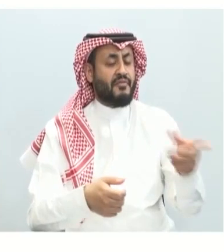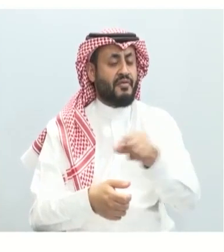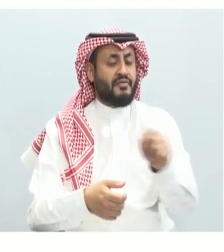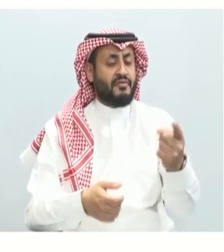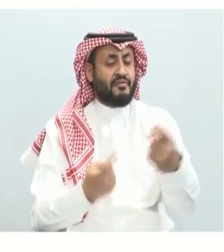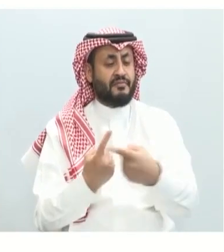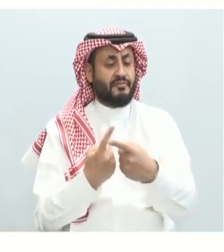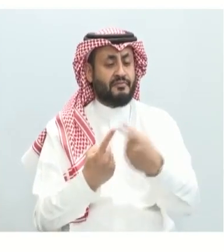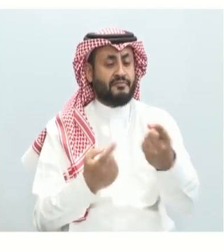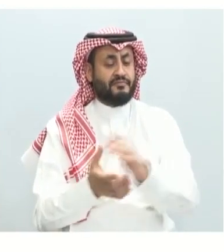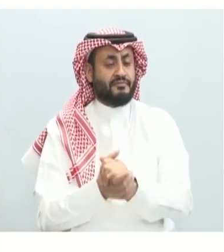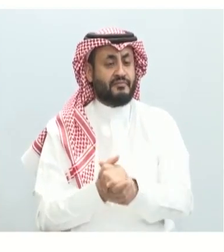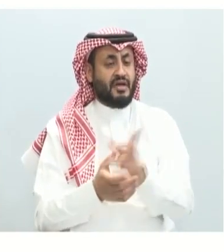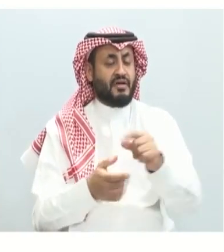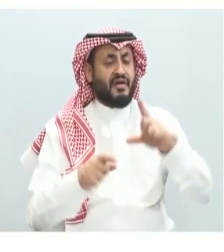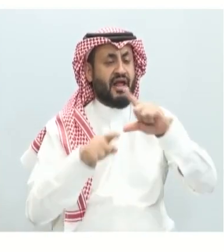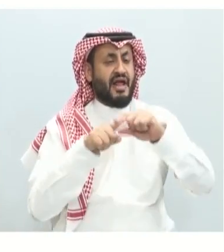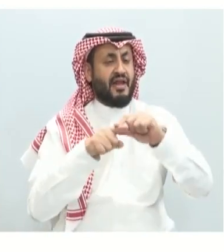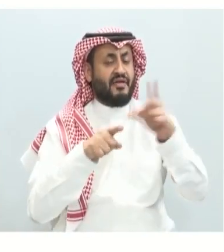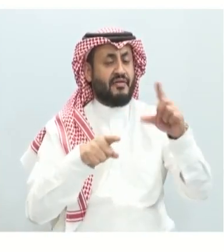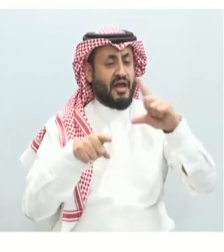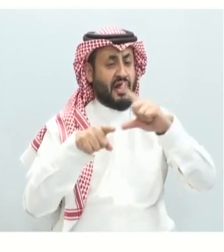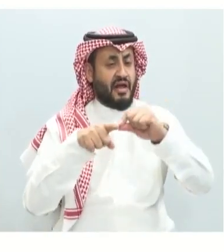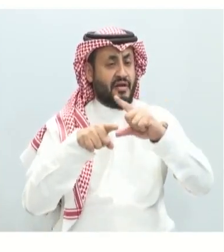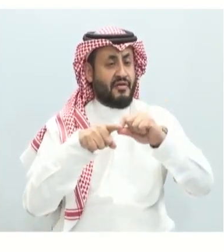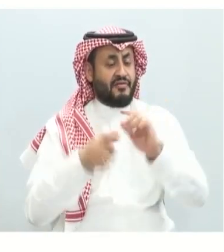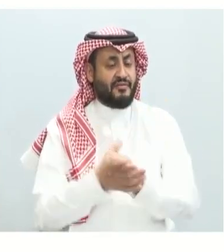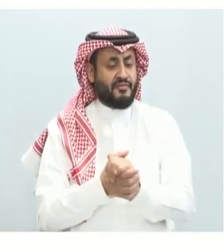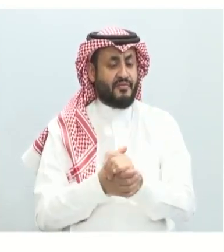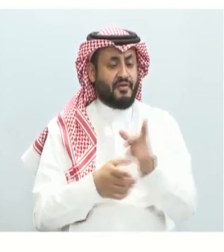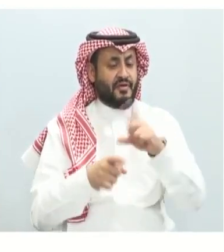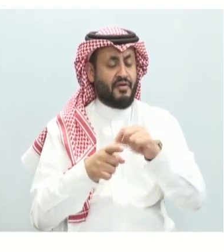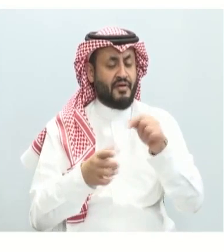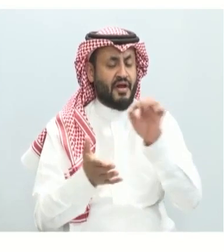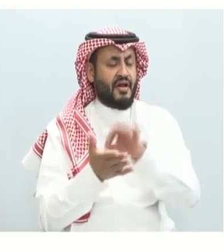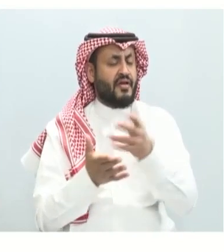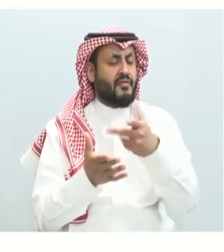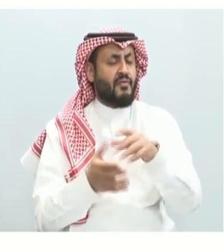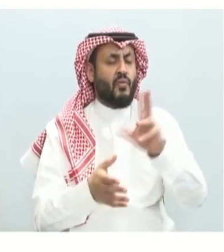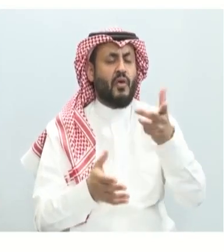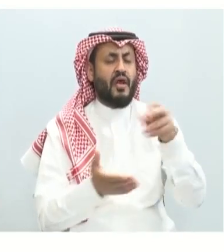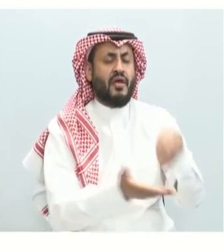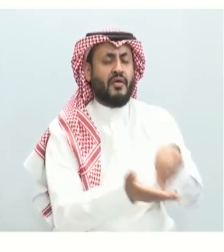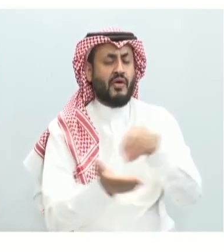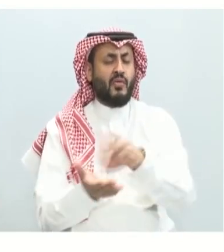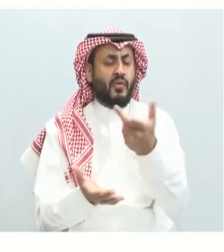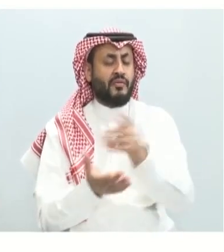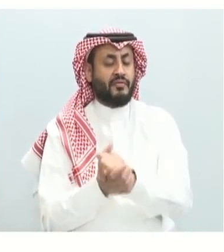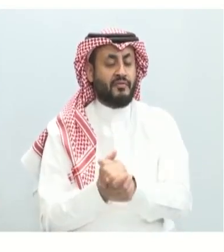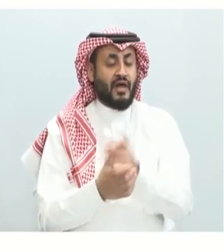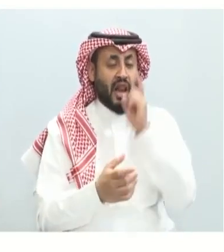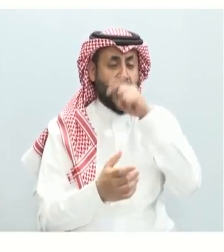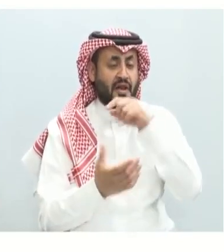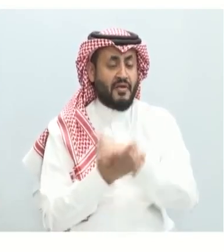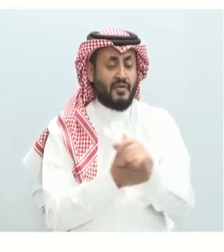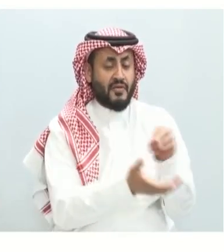the first one, if I want a stapler and stable, where I should go? I should go I